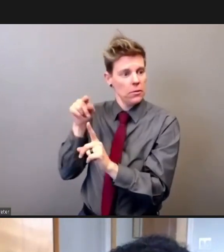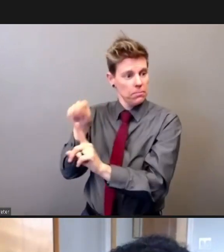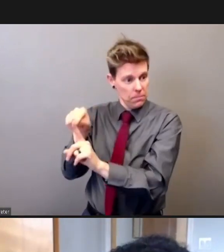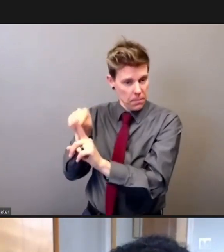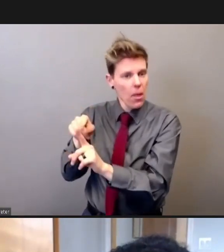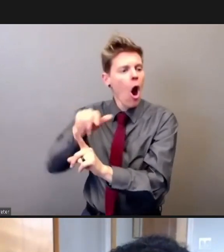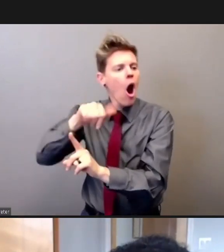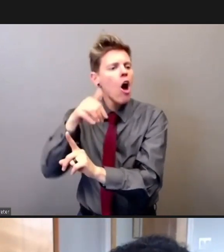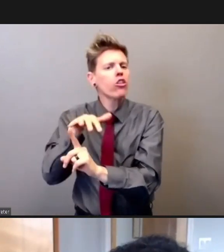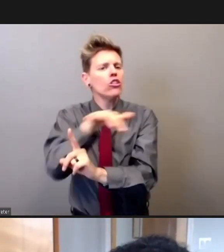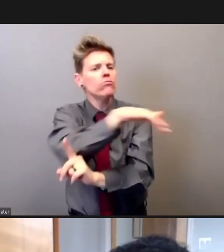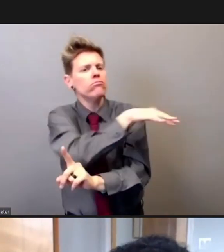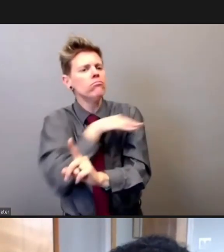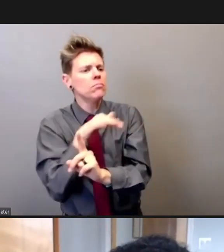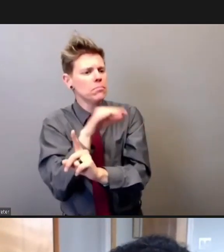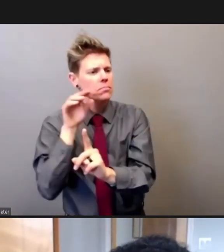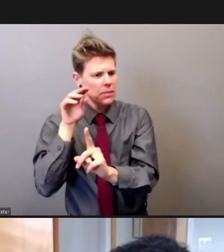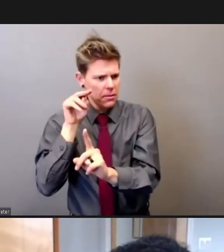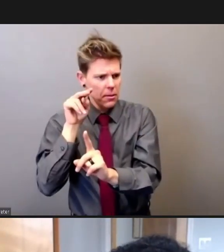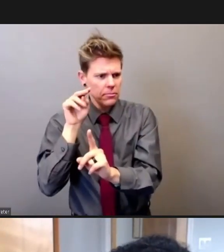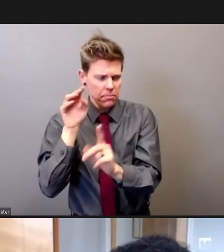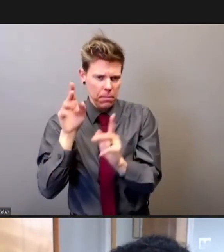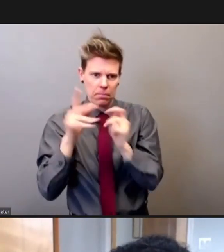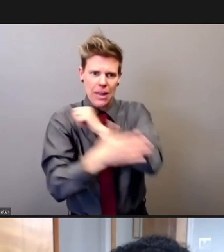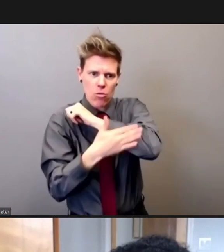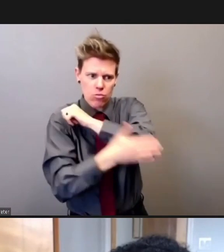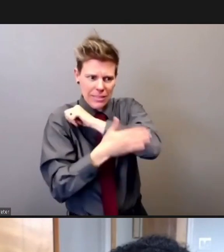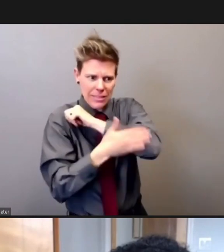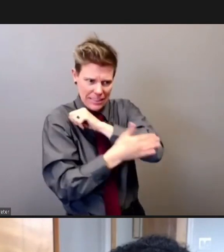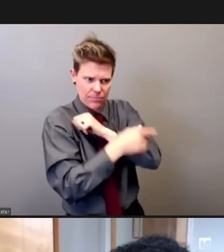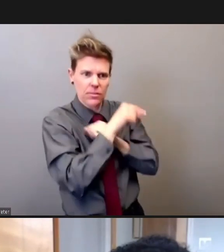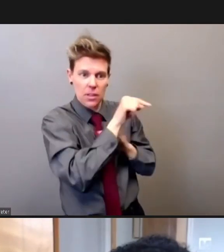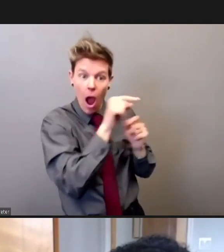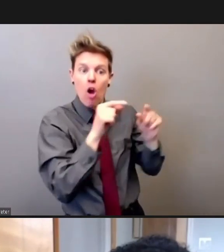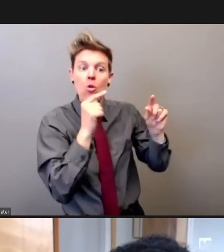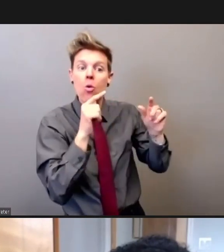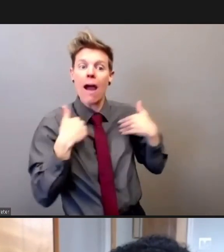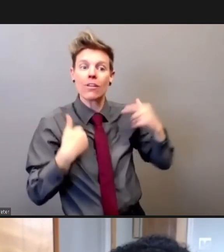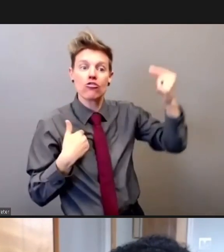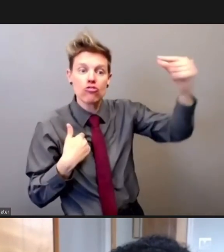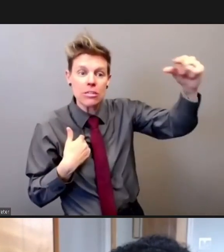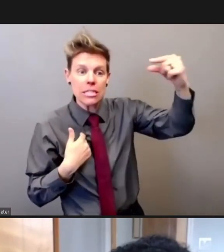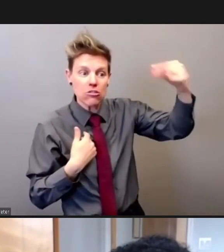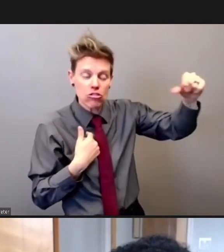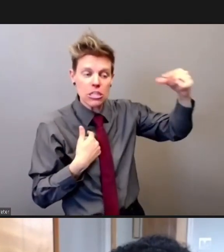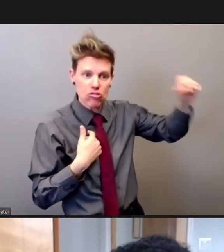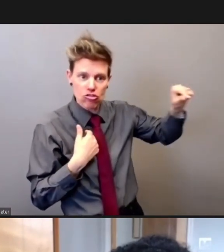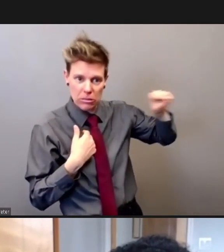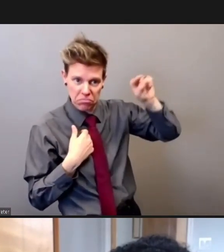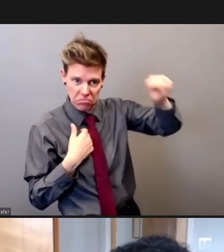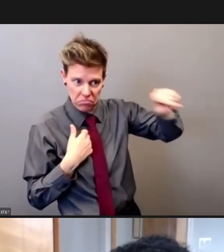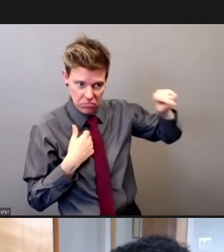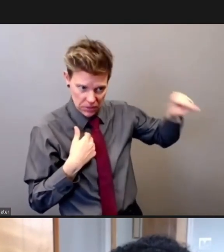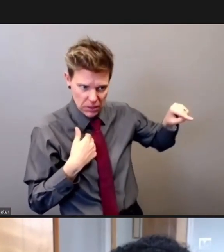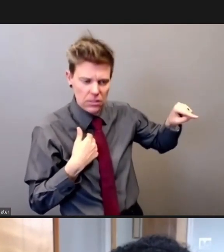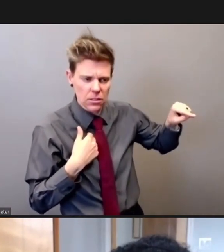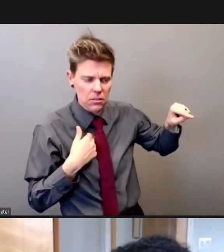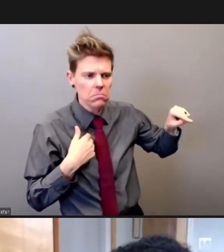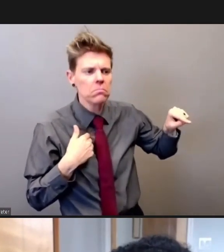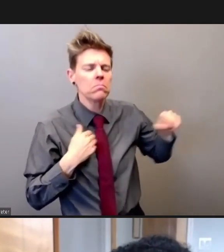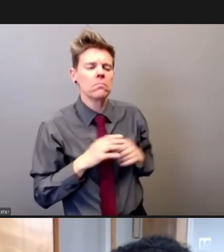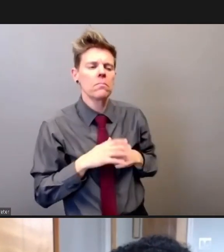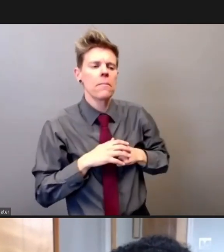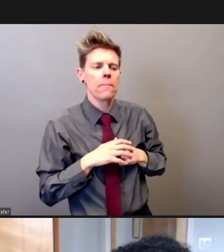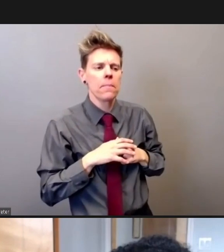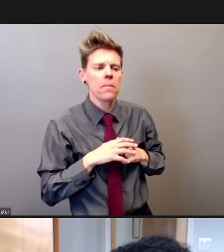when every county gets to green, or when most of them get to green, we're effectively at what I understand is medium. What